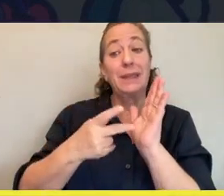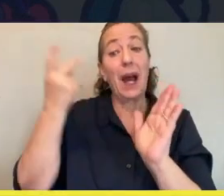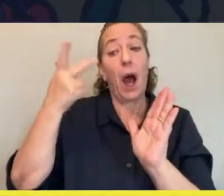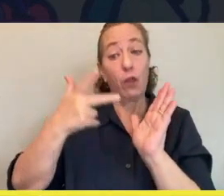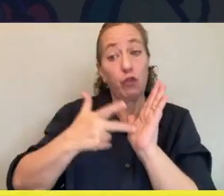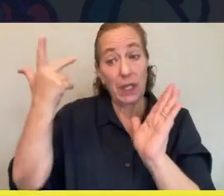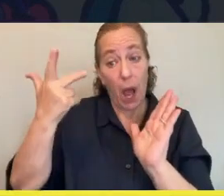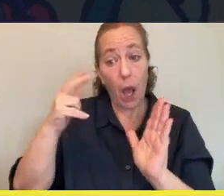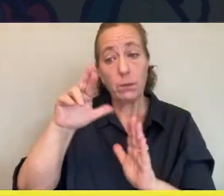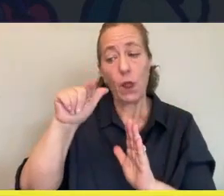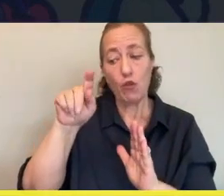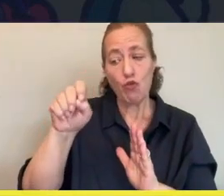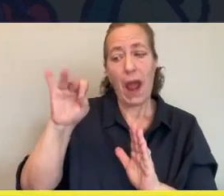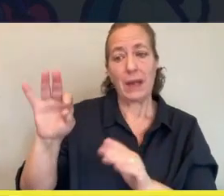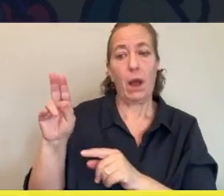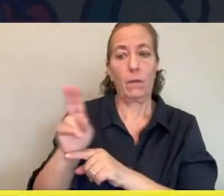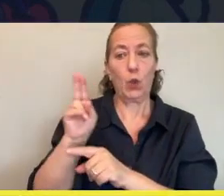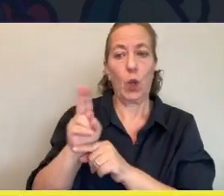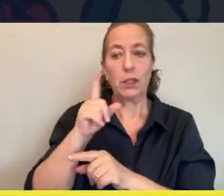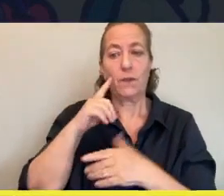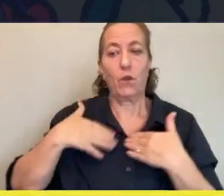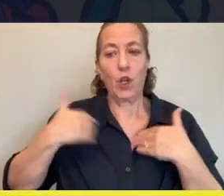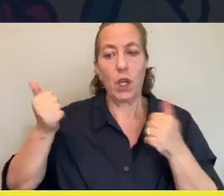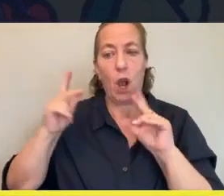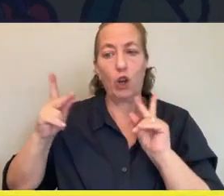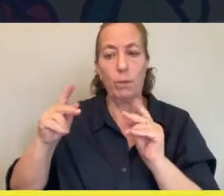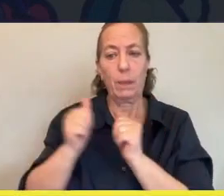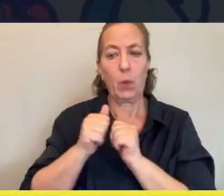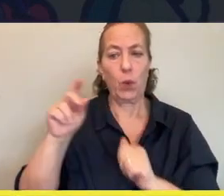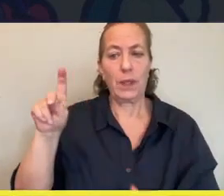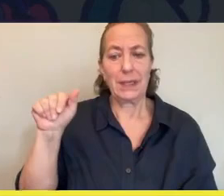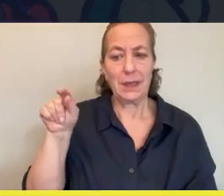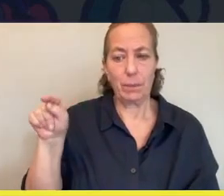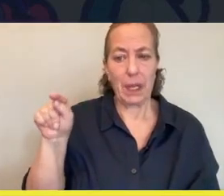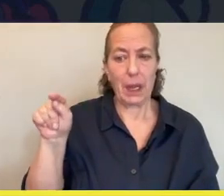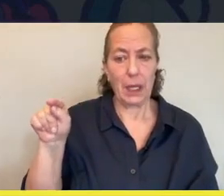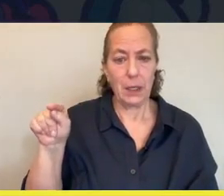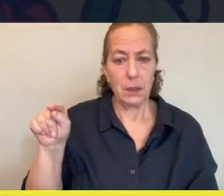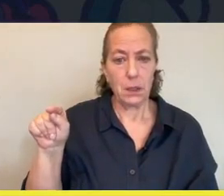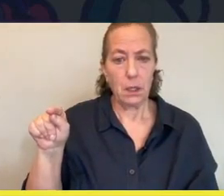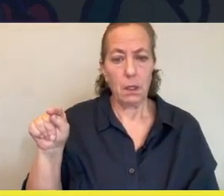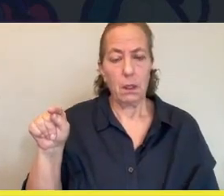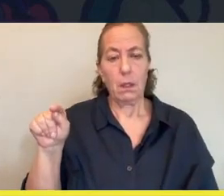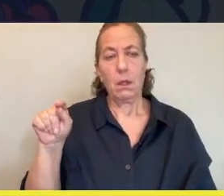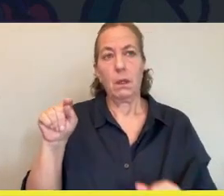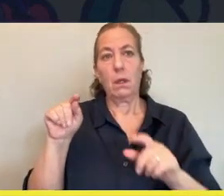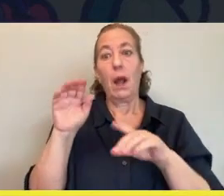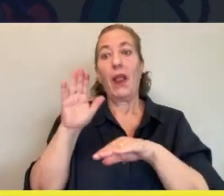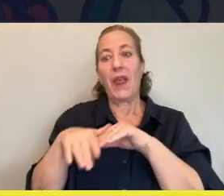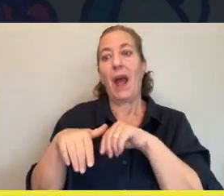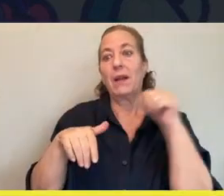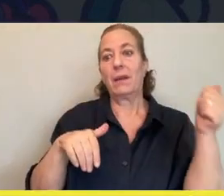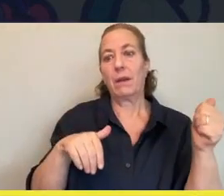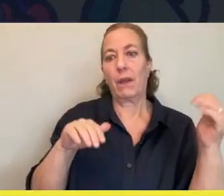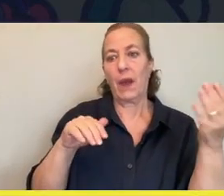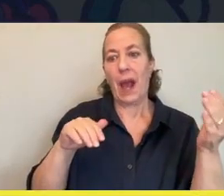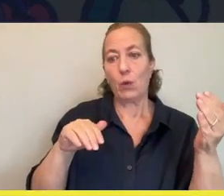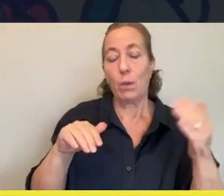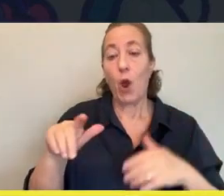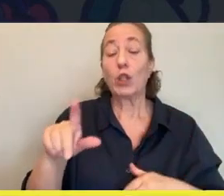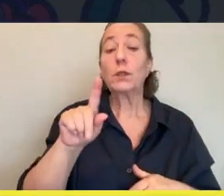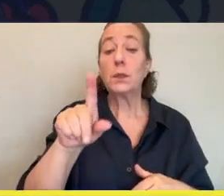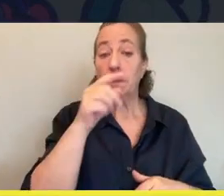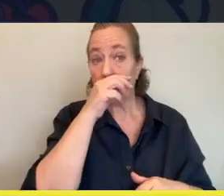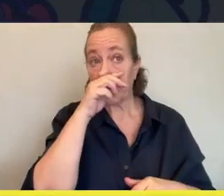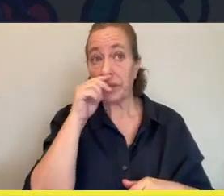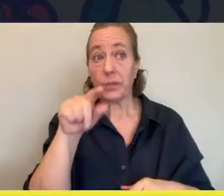home utilization for younger people with disabilities than their lower utilizing counterparts. And so when